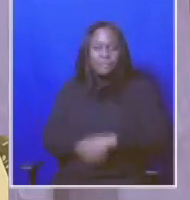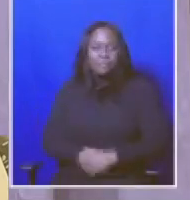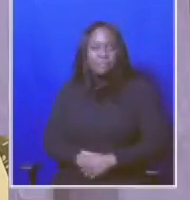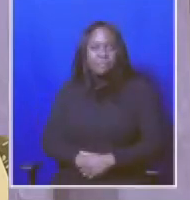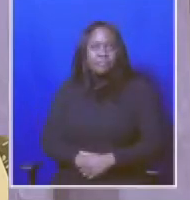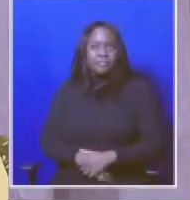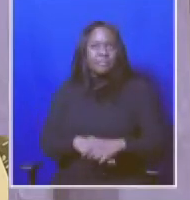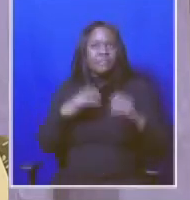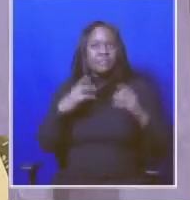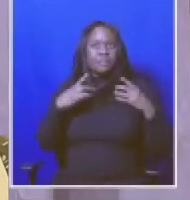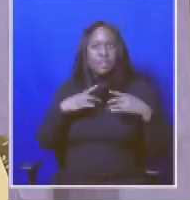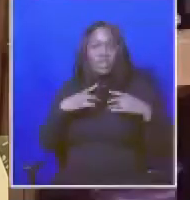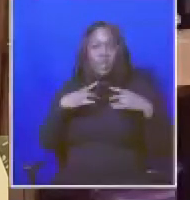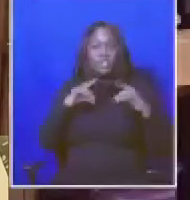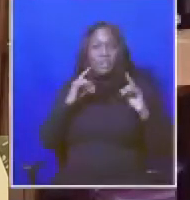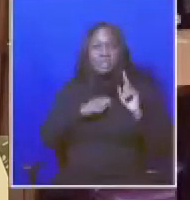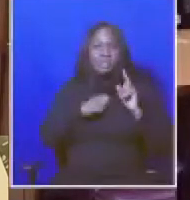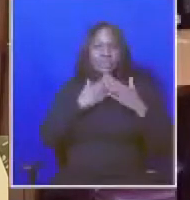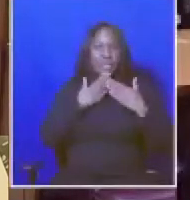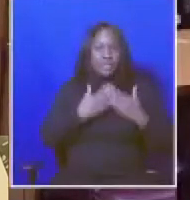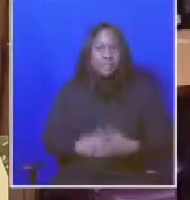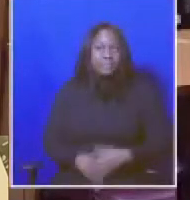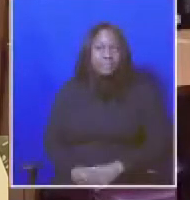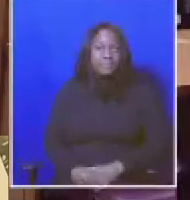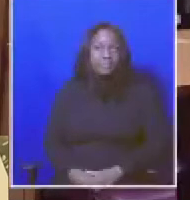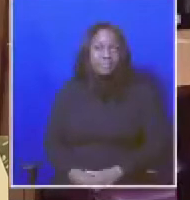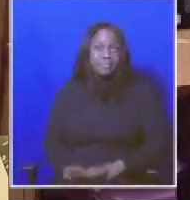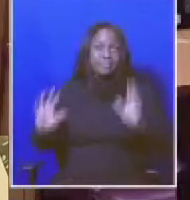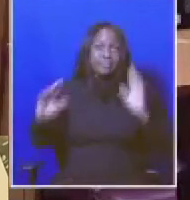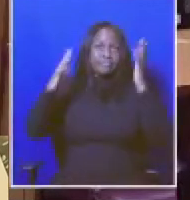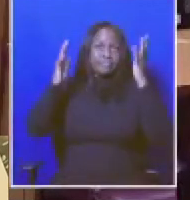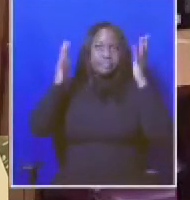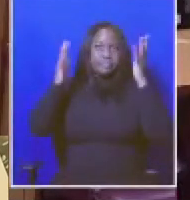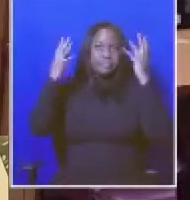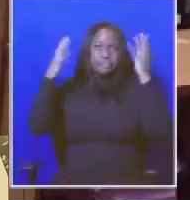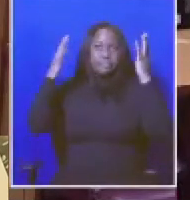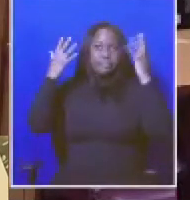Thank you very much, Honorable. No, thank you very much.